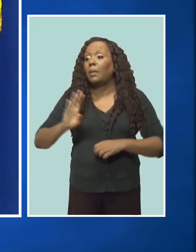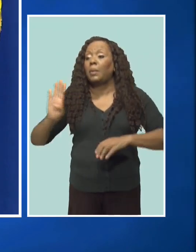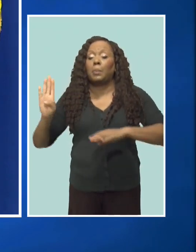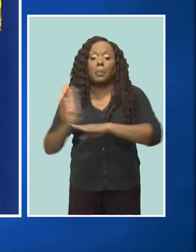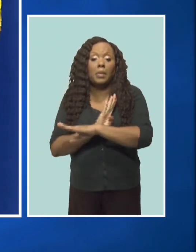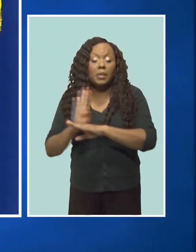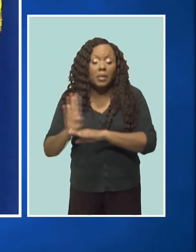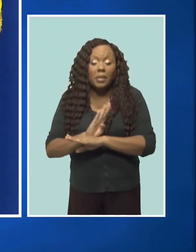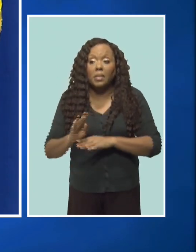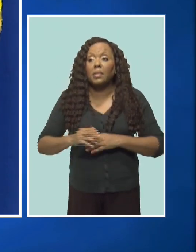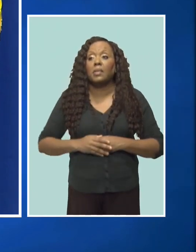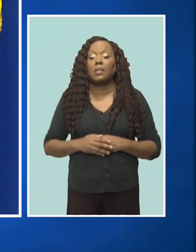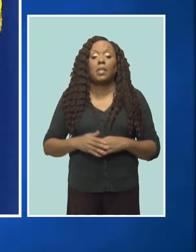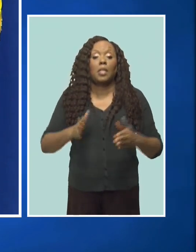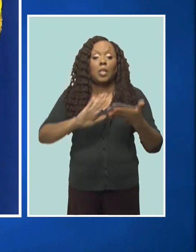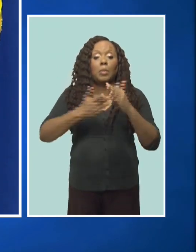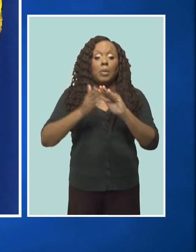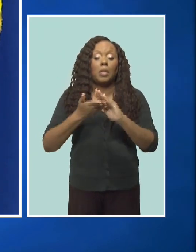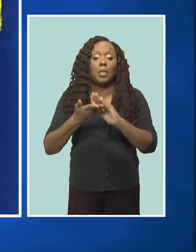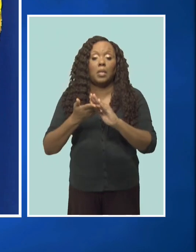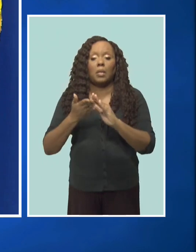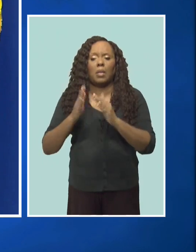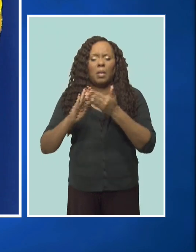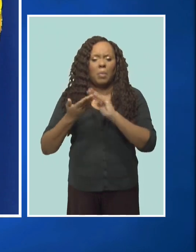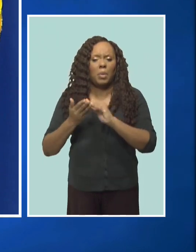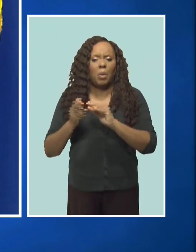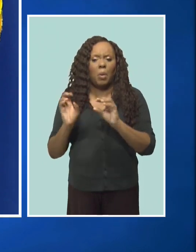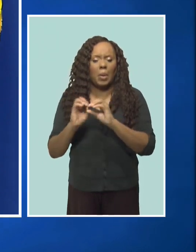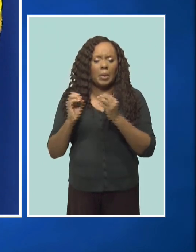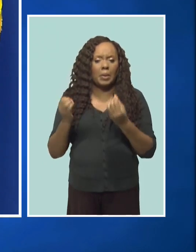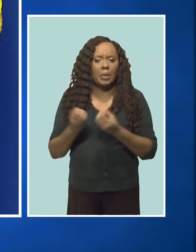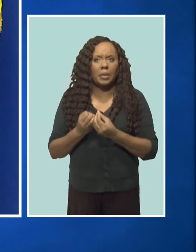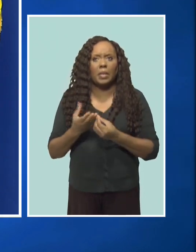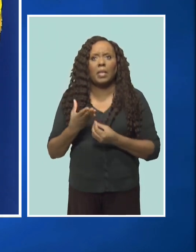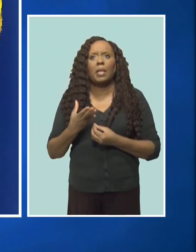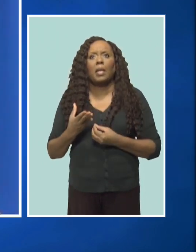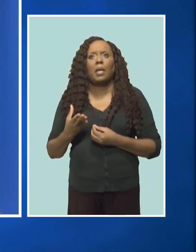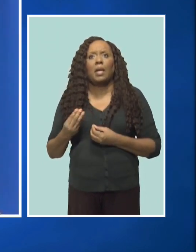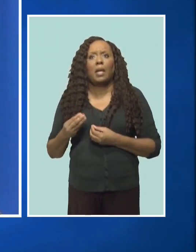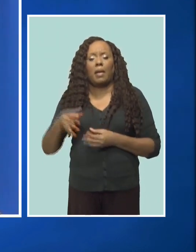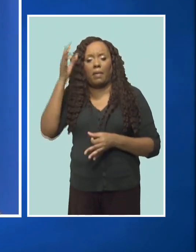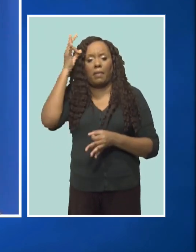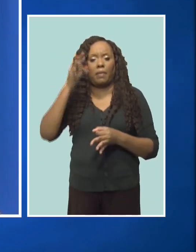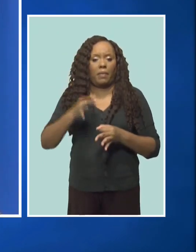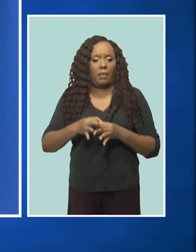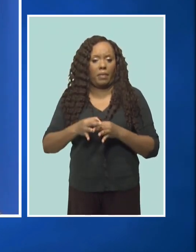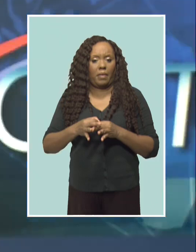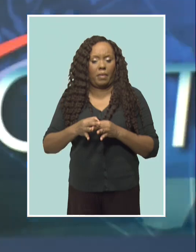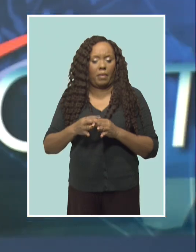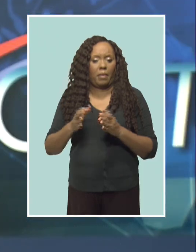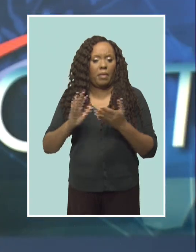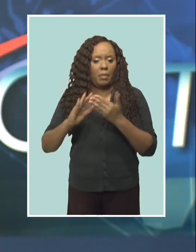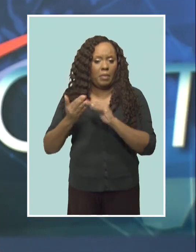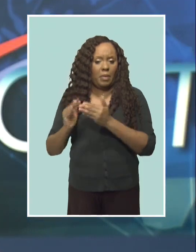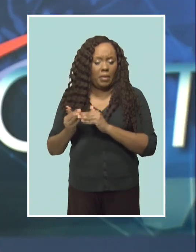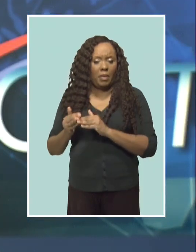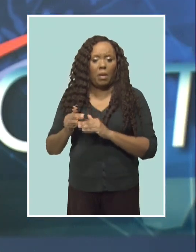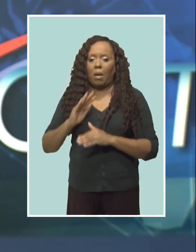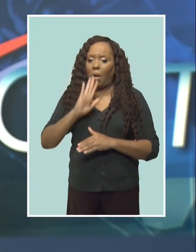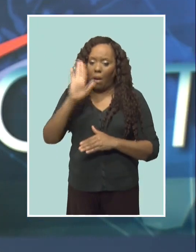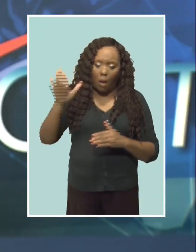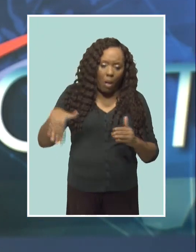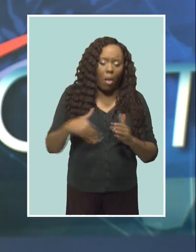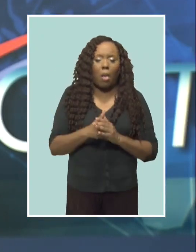community, community organizations, and of course, the faith-based community as well. In